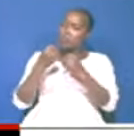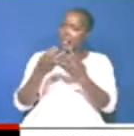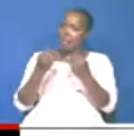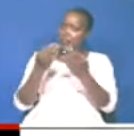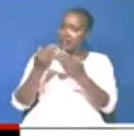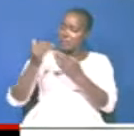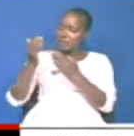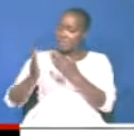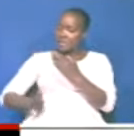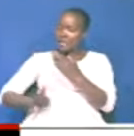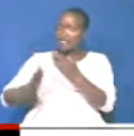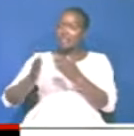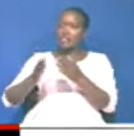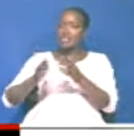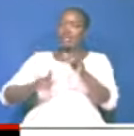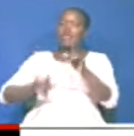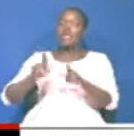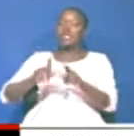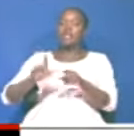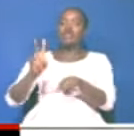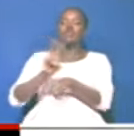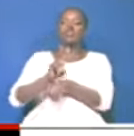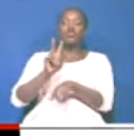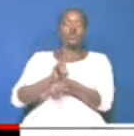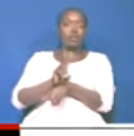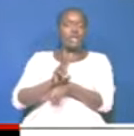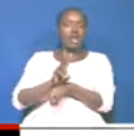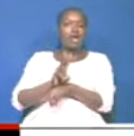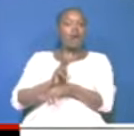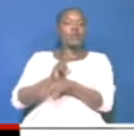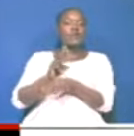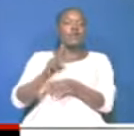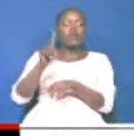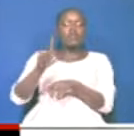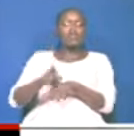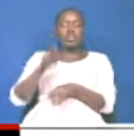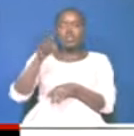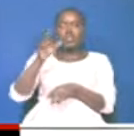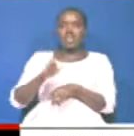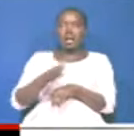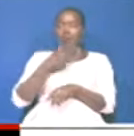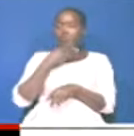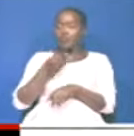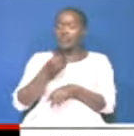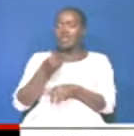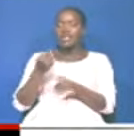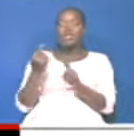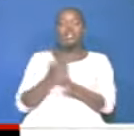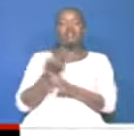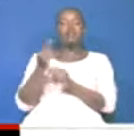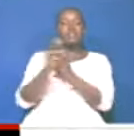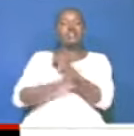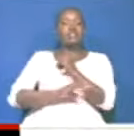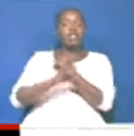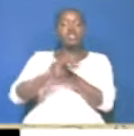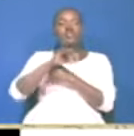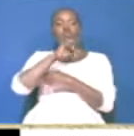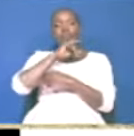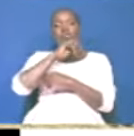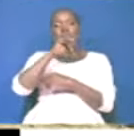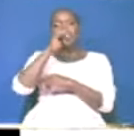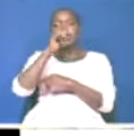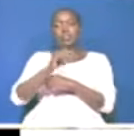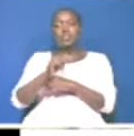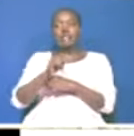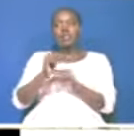na kando ya ziwa Victoria tuna wavuvi ambao wametoka sehemu mbalimbali, hata kutoka katika nchi jirani kama za Uganda na Tanzania. The Homa Bay